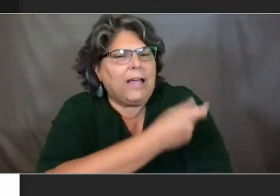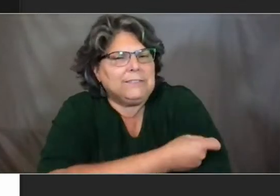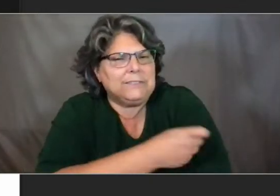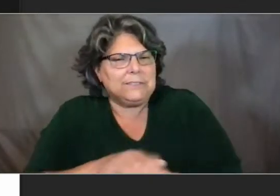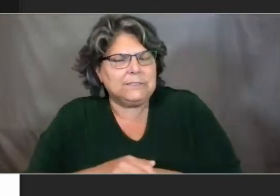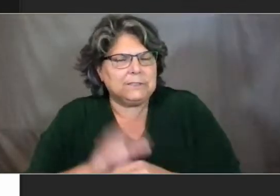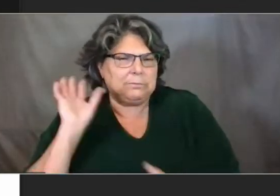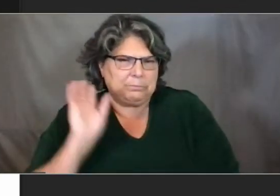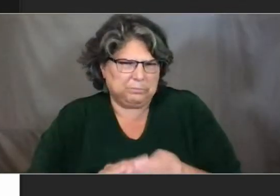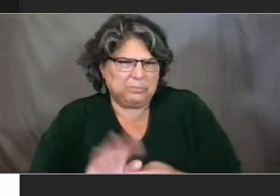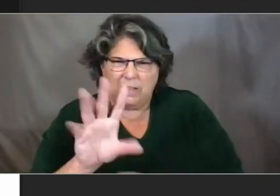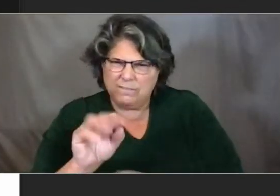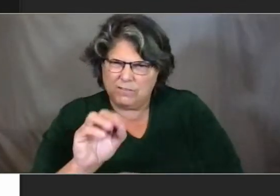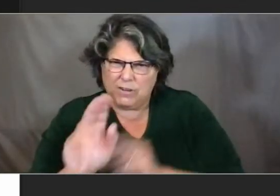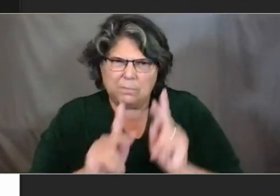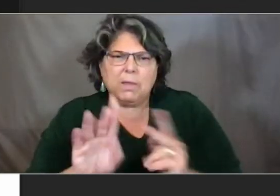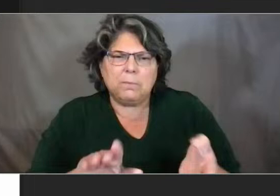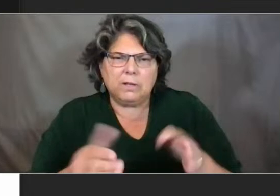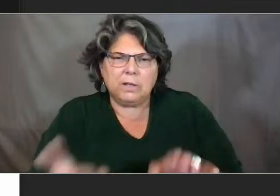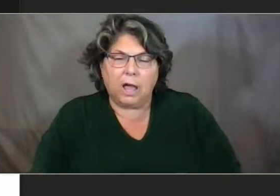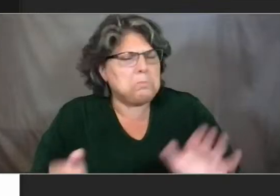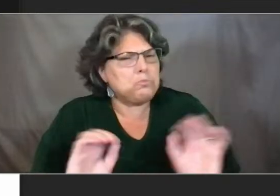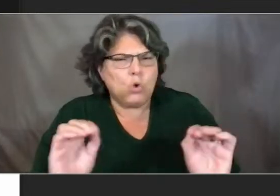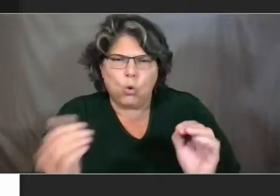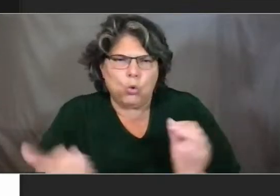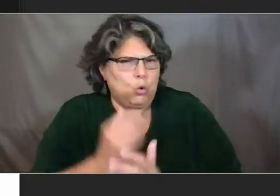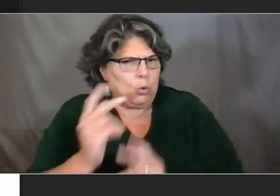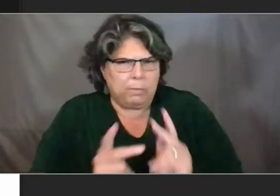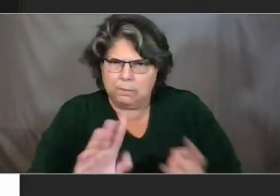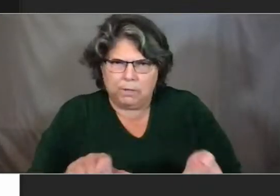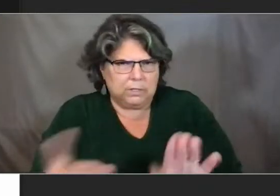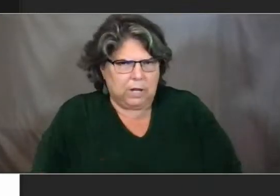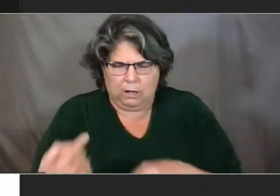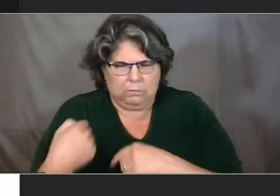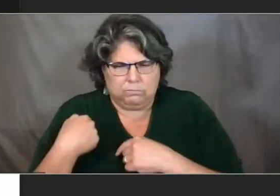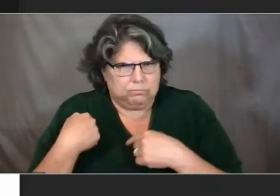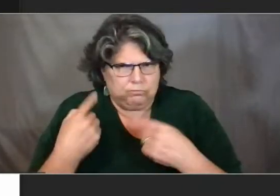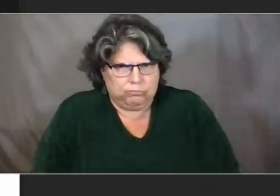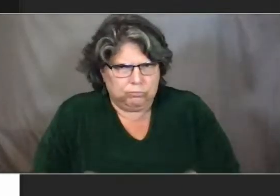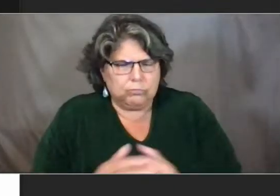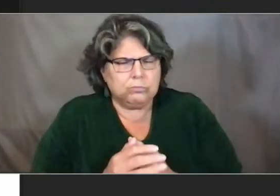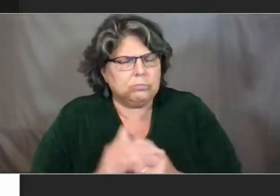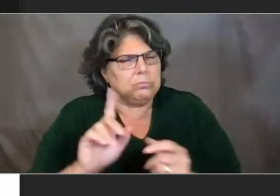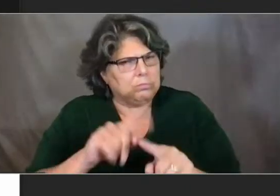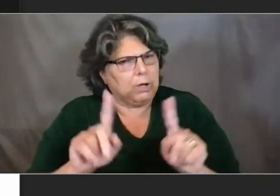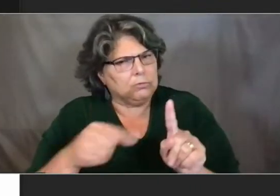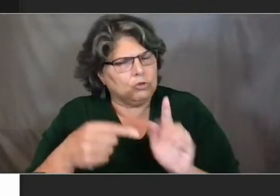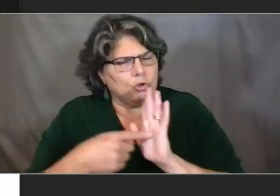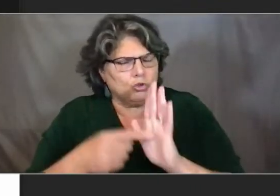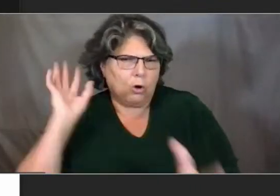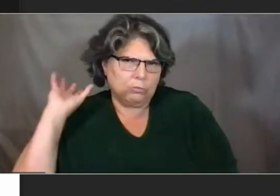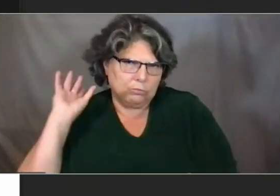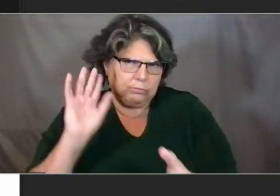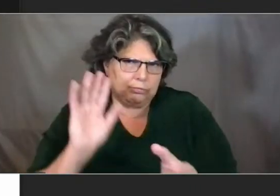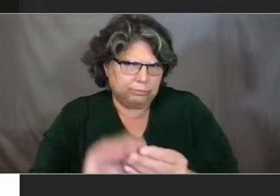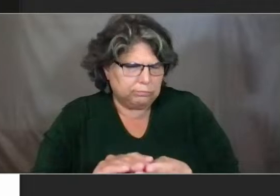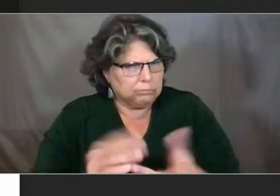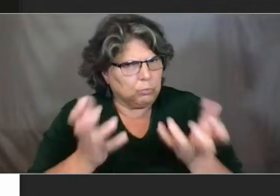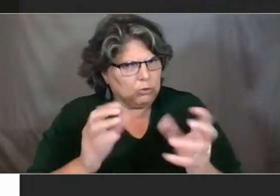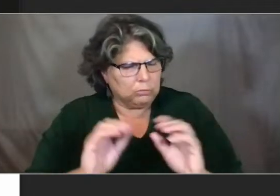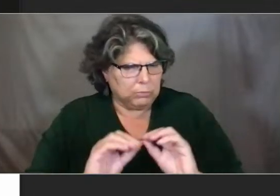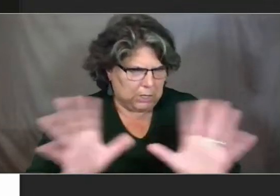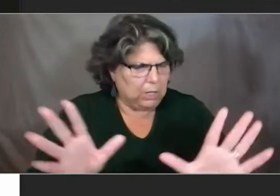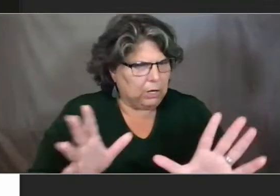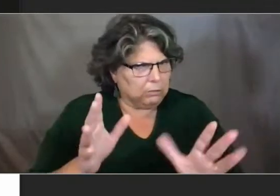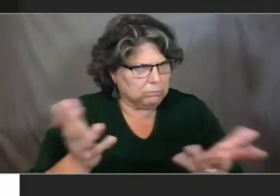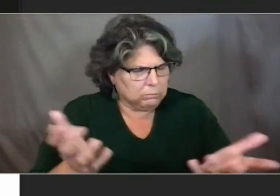haven't had a new one in a while. So this is just a way to report the data that we've had for transparency.